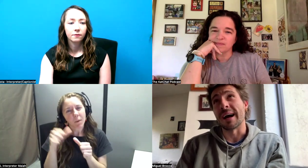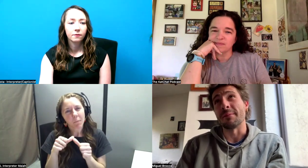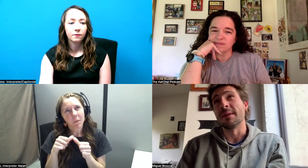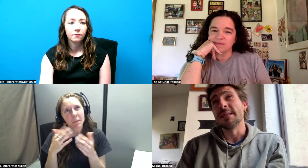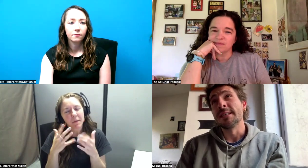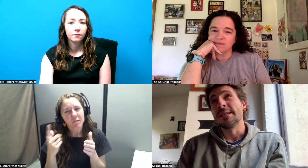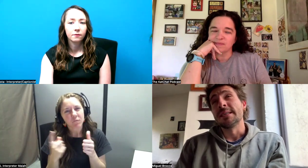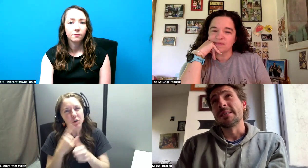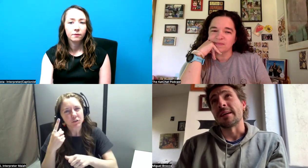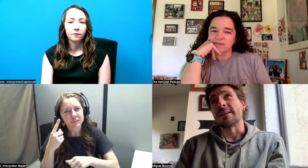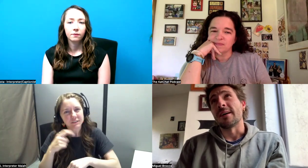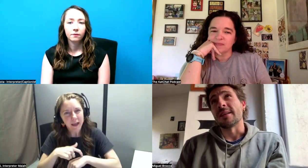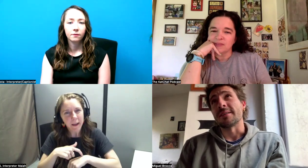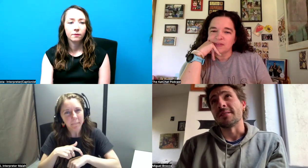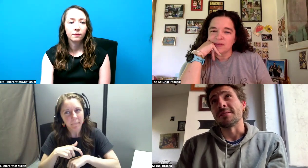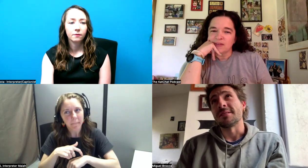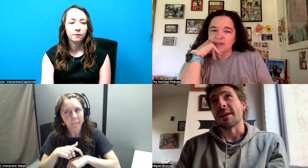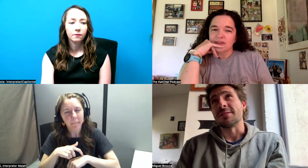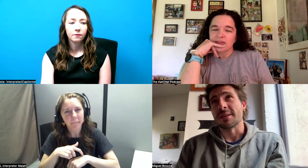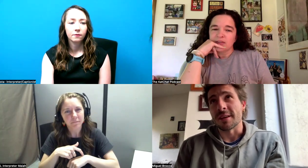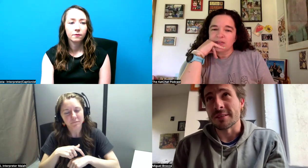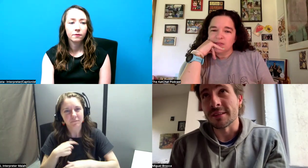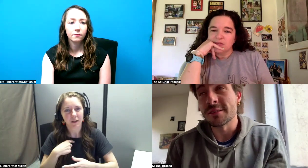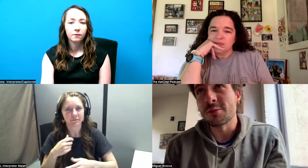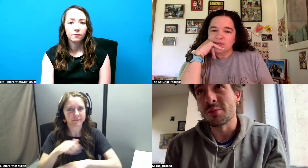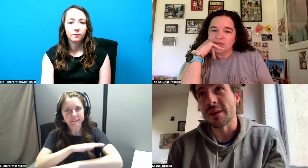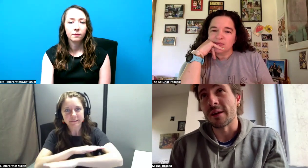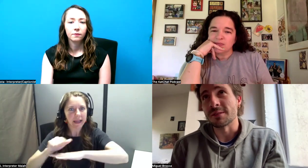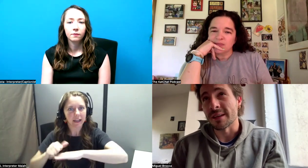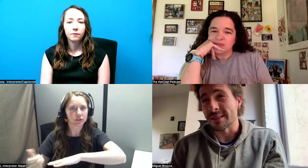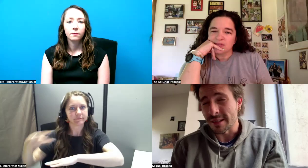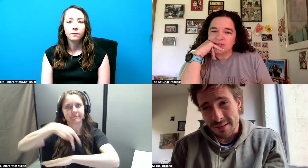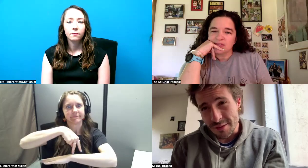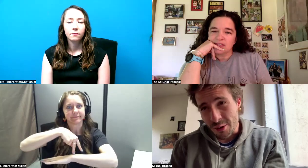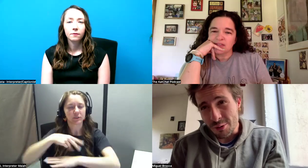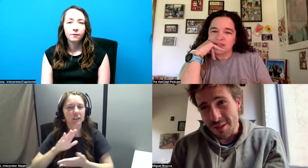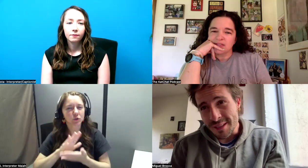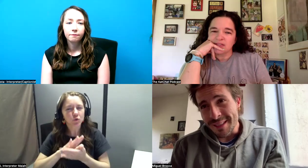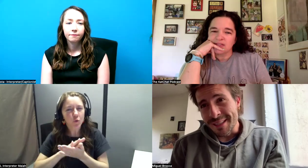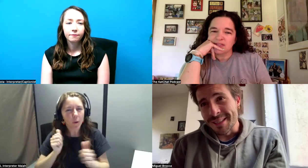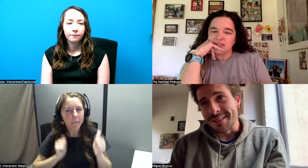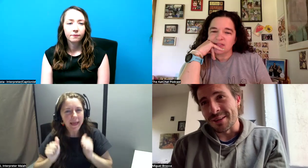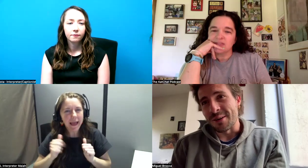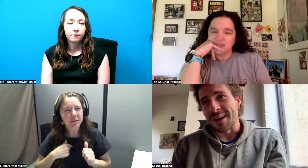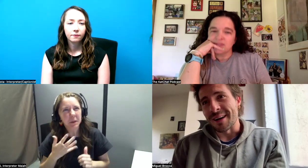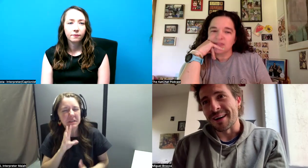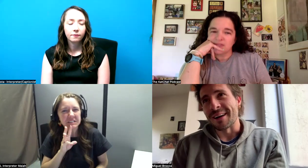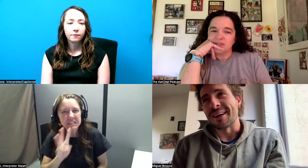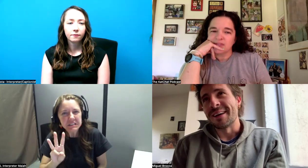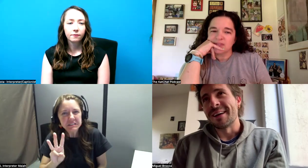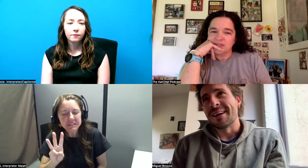first time that I got like on a stage and then I did a school play, I was like 6 years old. So